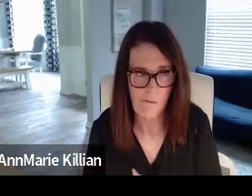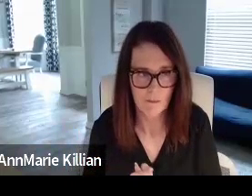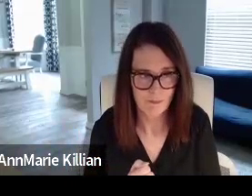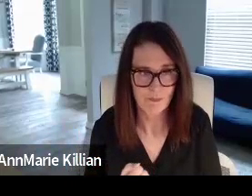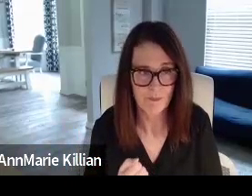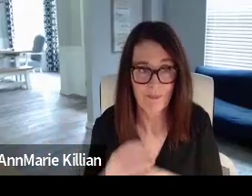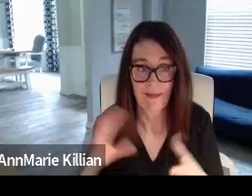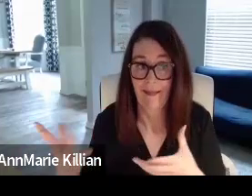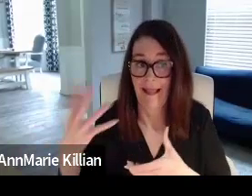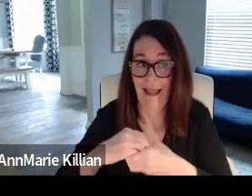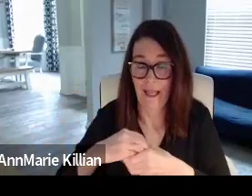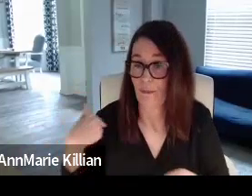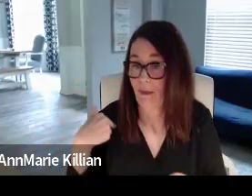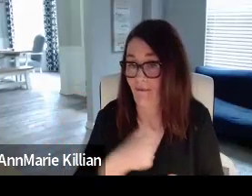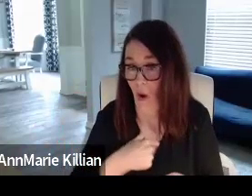standards.